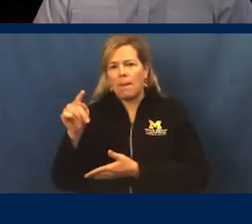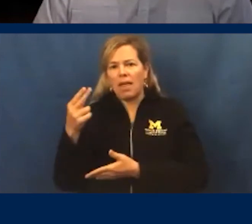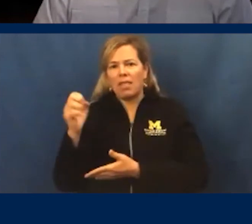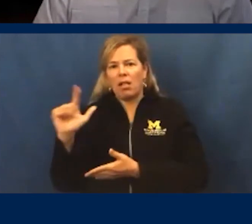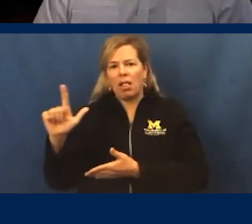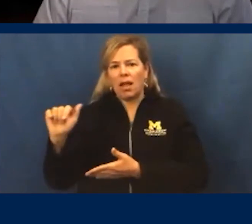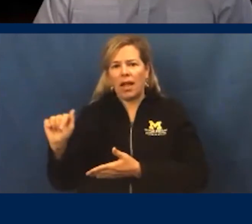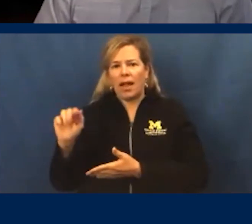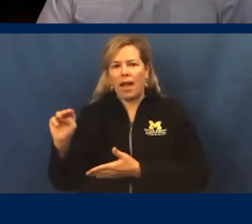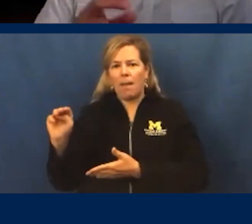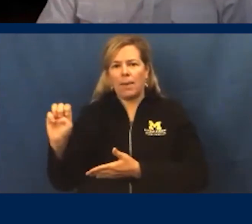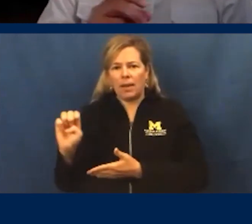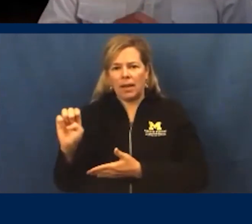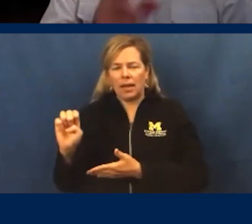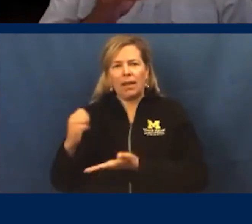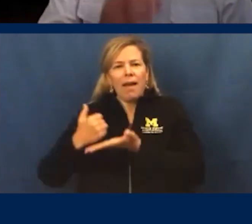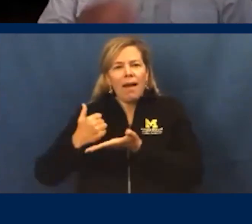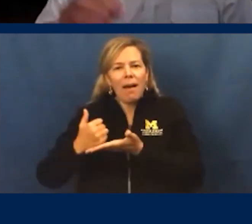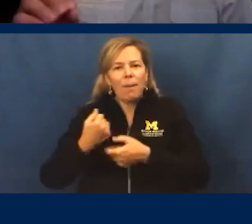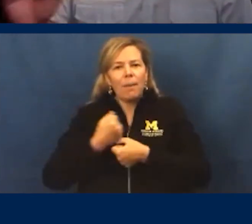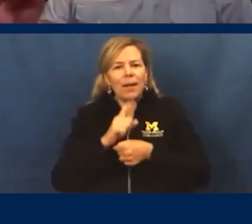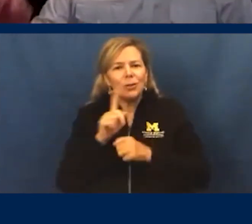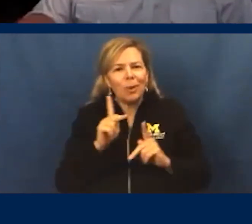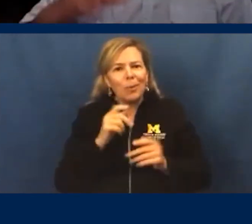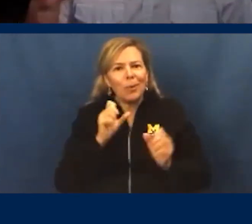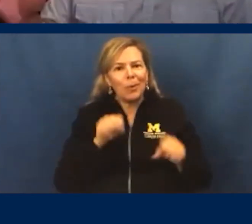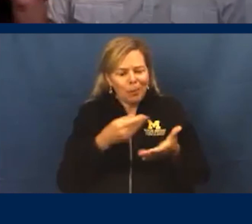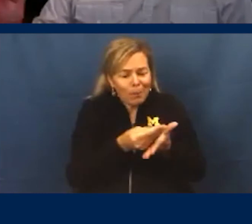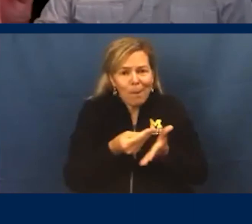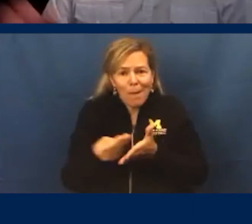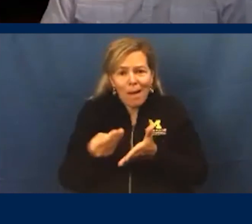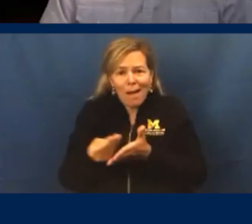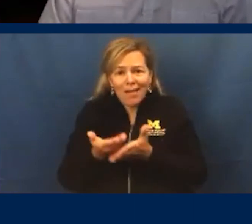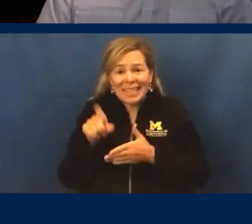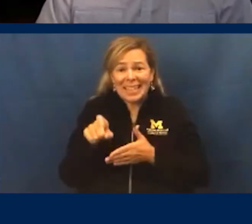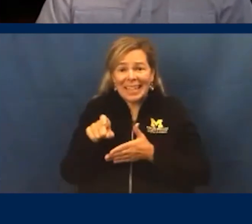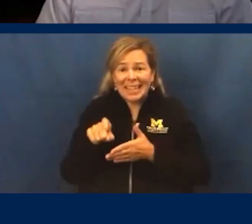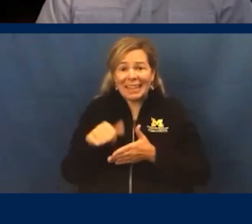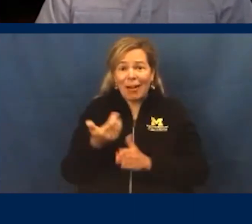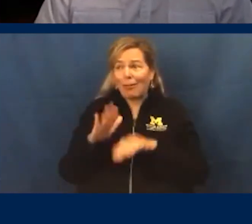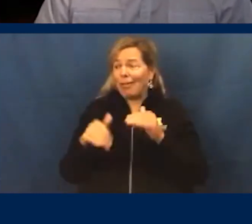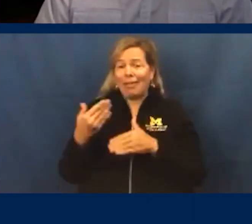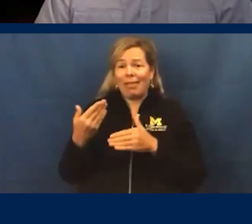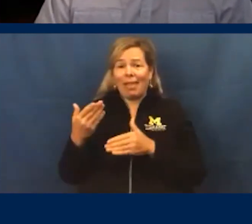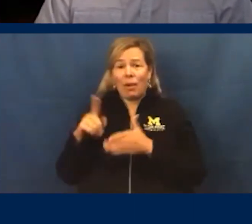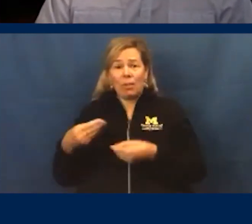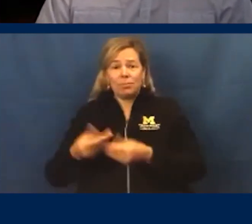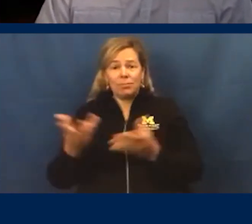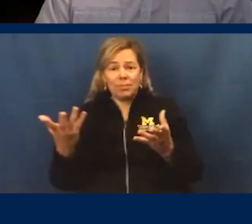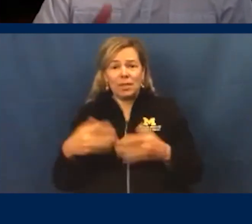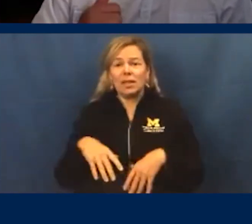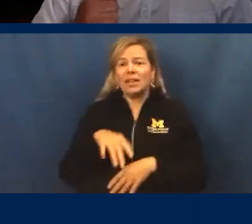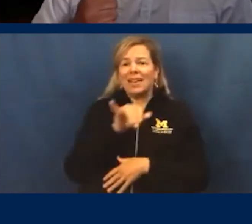with making sure that people could purchase things that they needed outside of what was available. Ypsilanti